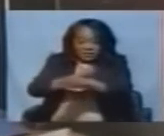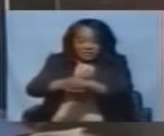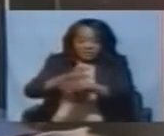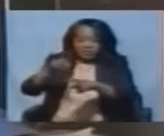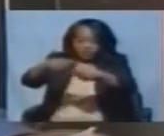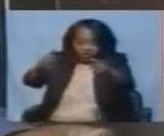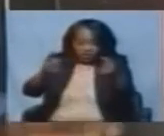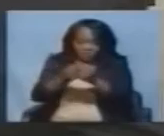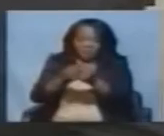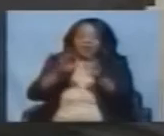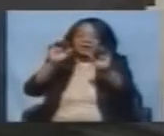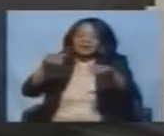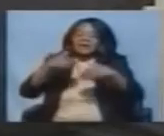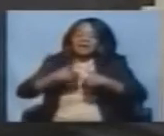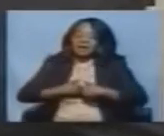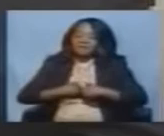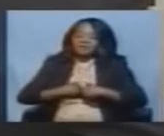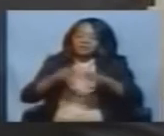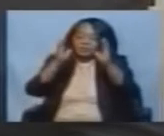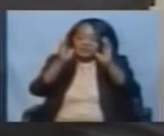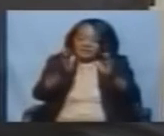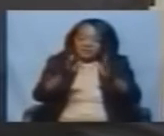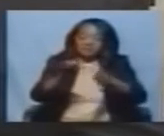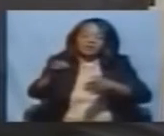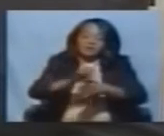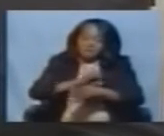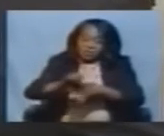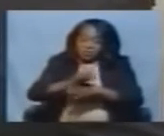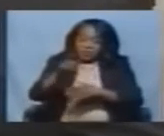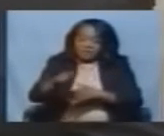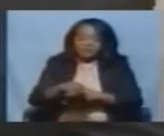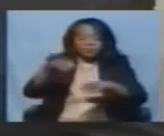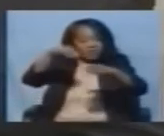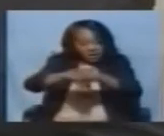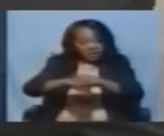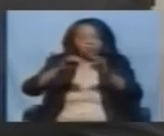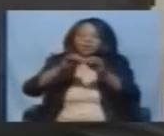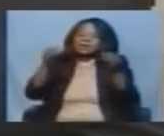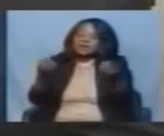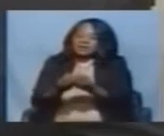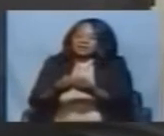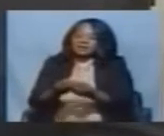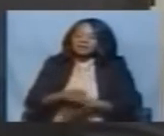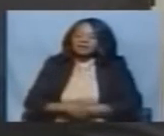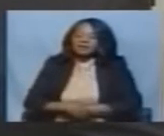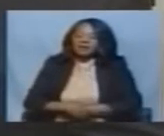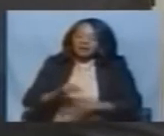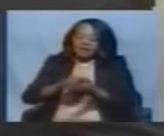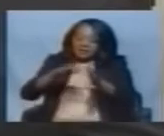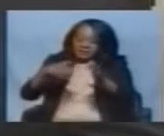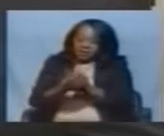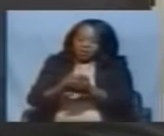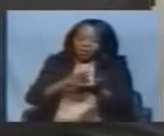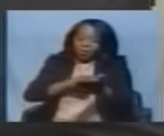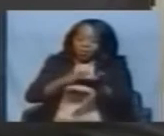panel, you know, is set up by the organization to evaluate the bids. Okay, and there is actually the holy grail of contracting. There, you can